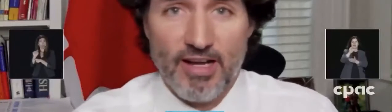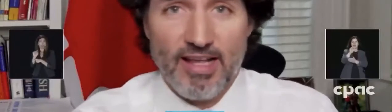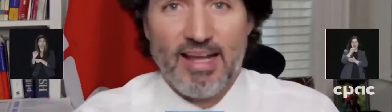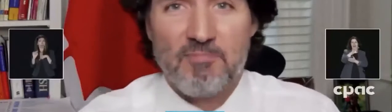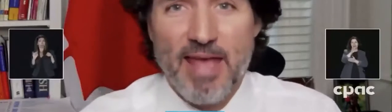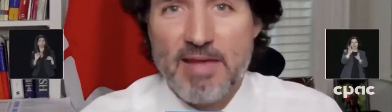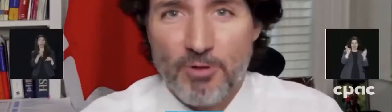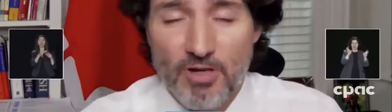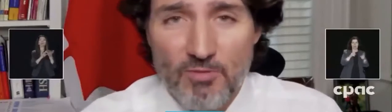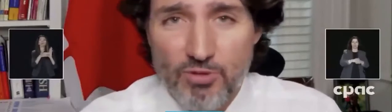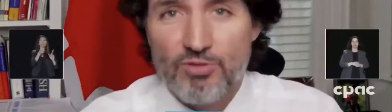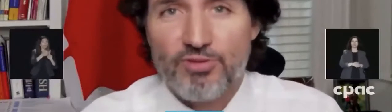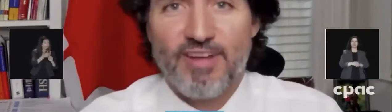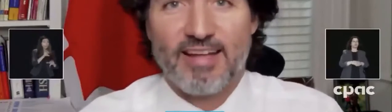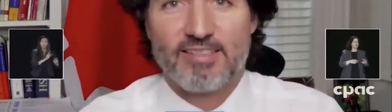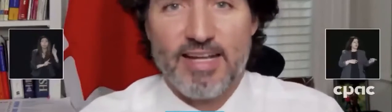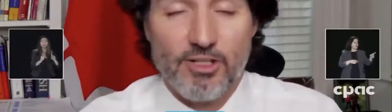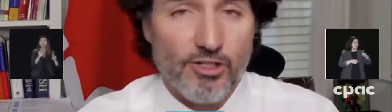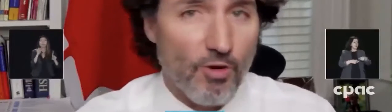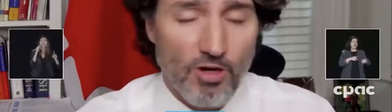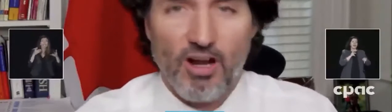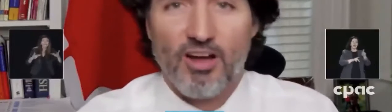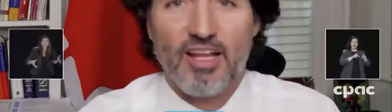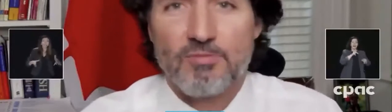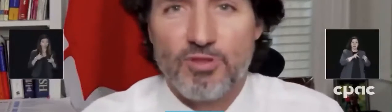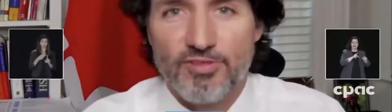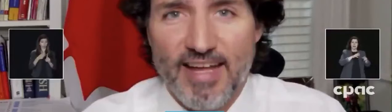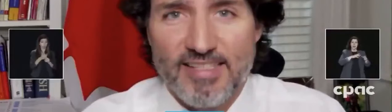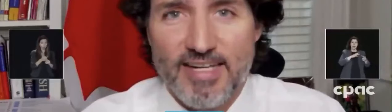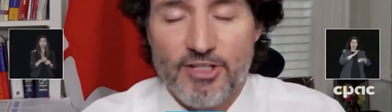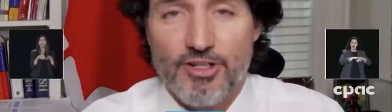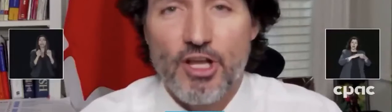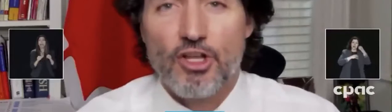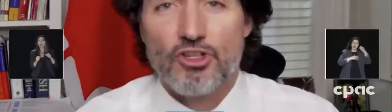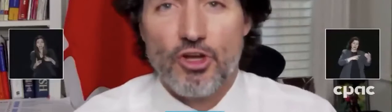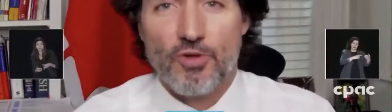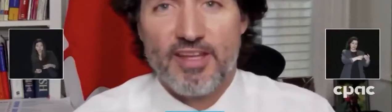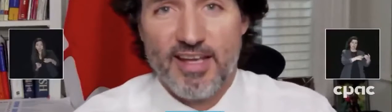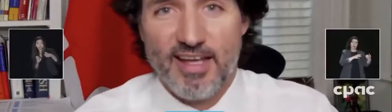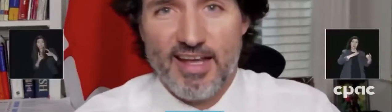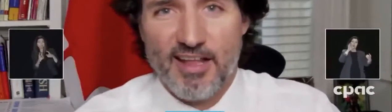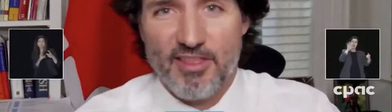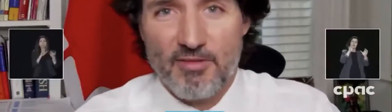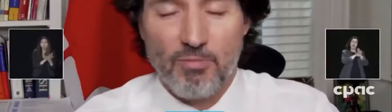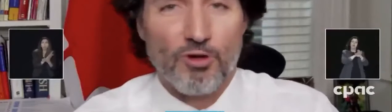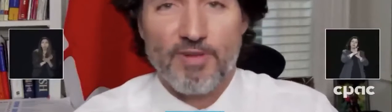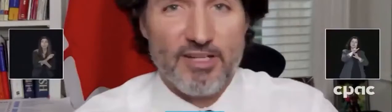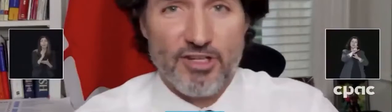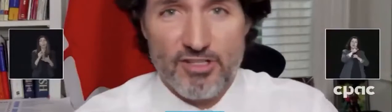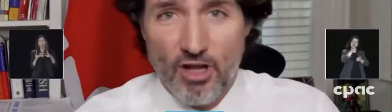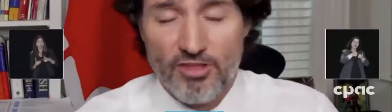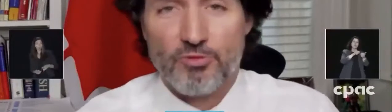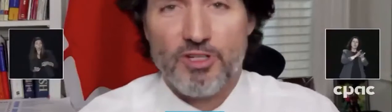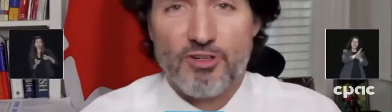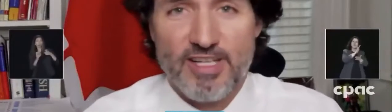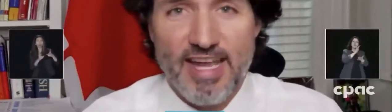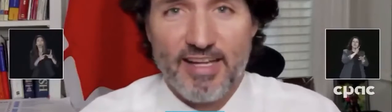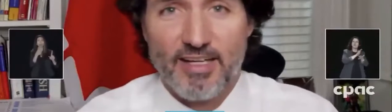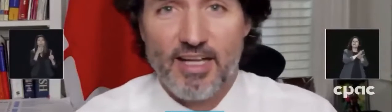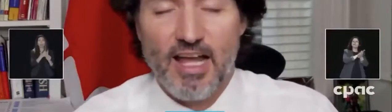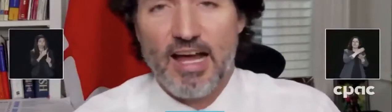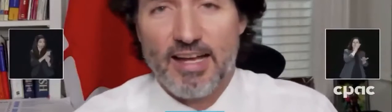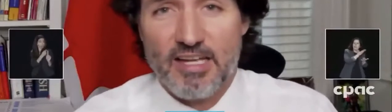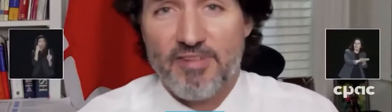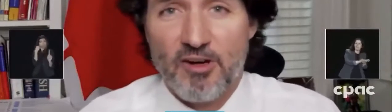of their paper proof of vaccination or online proof of vaccination so that the border agents on their return